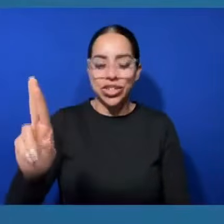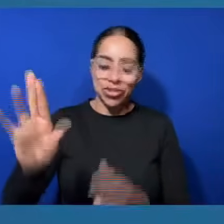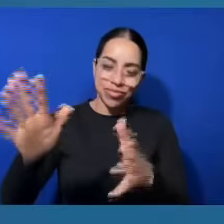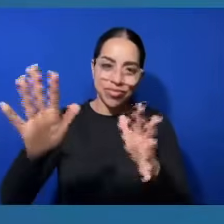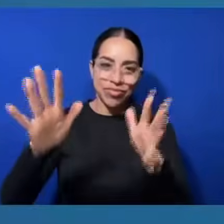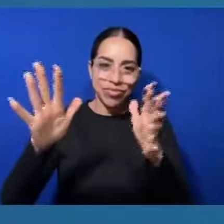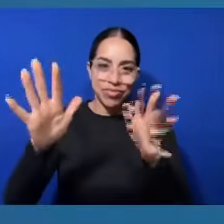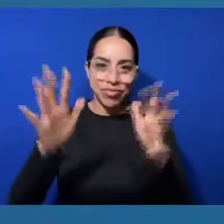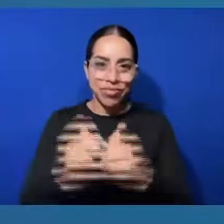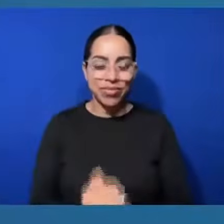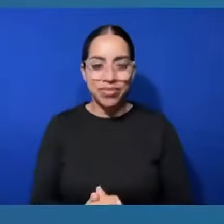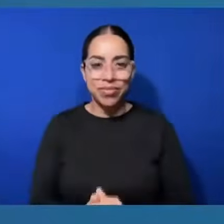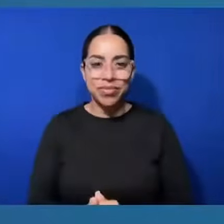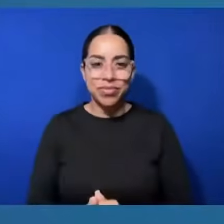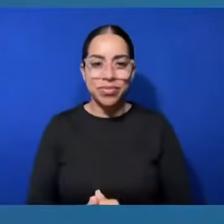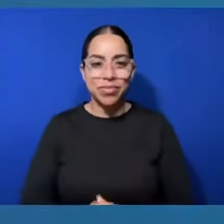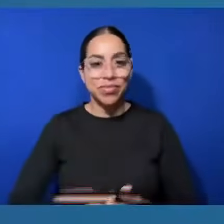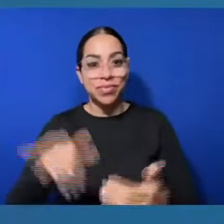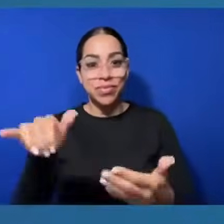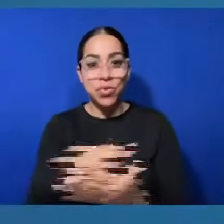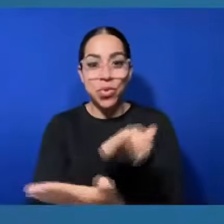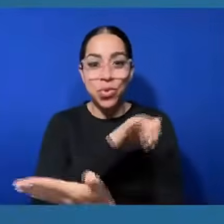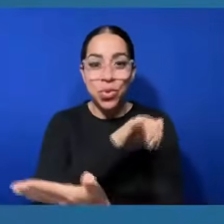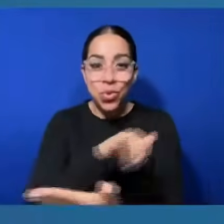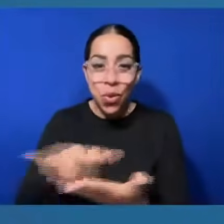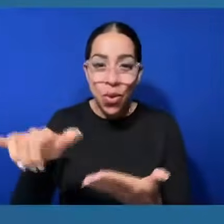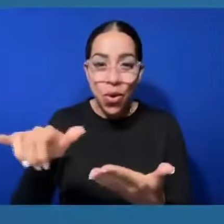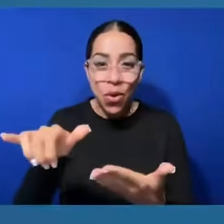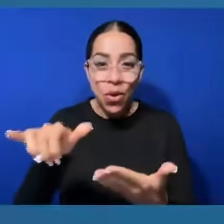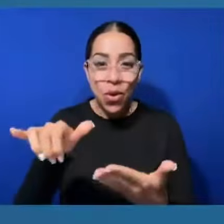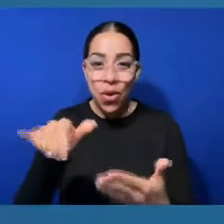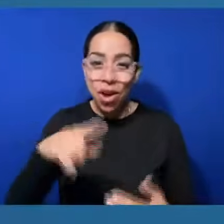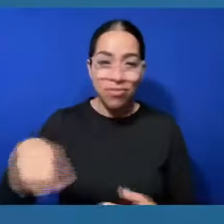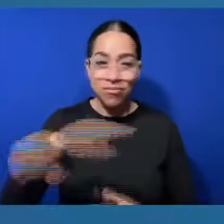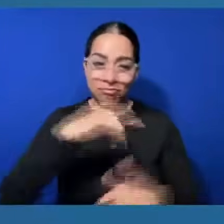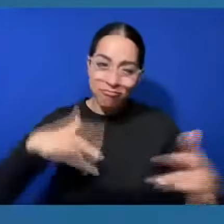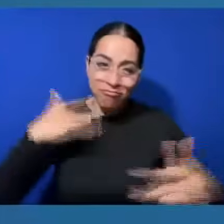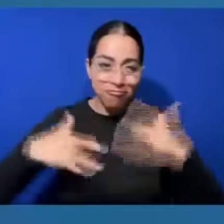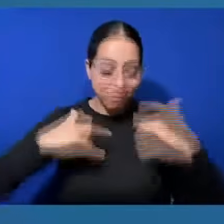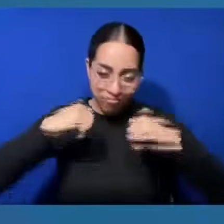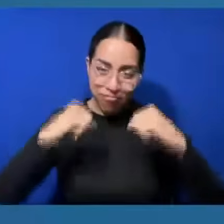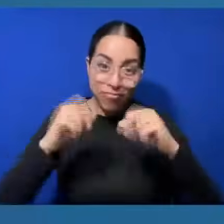New York, are we fired up and ready to go?